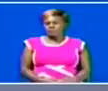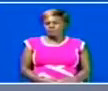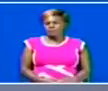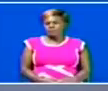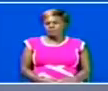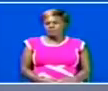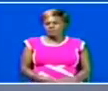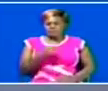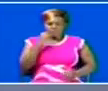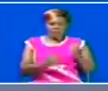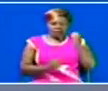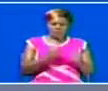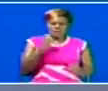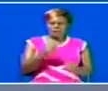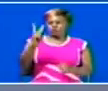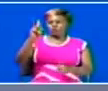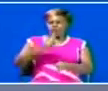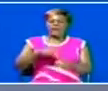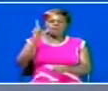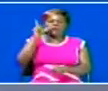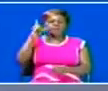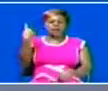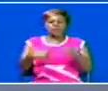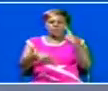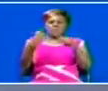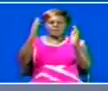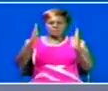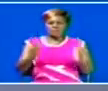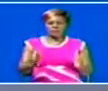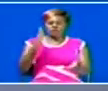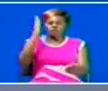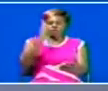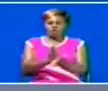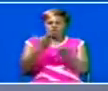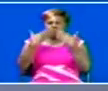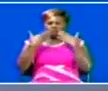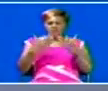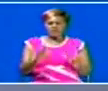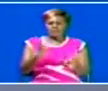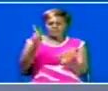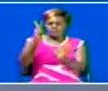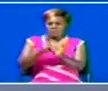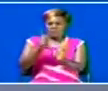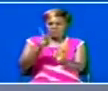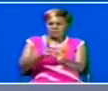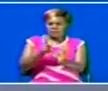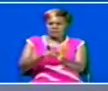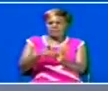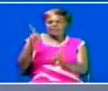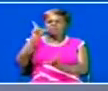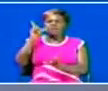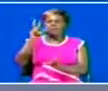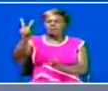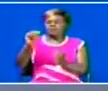And to some athletics news now, two-time London Marathon champion Eliud Kipchoge has already confirmed he will be going for a third London Marathon title in